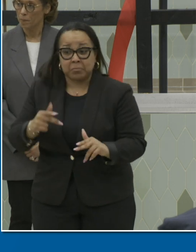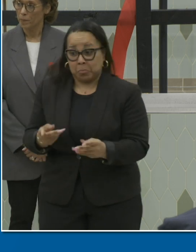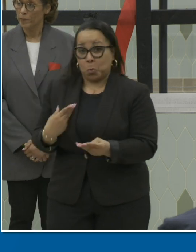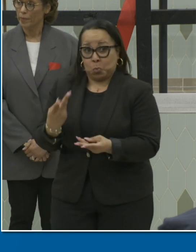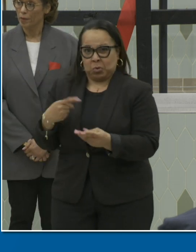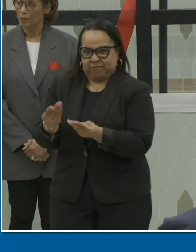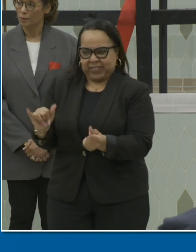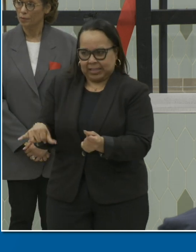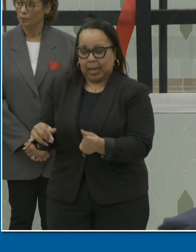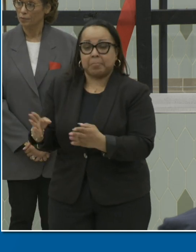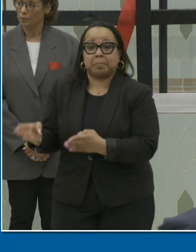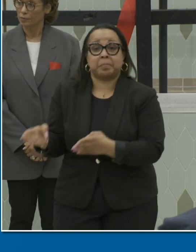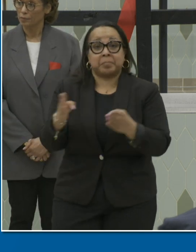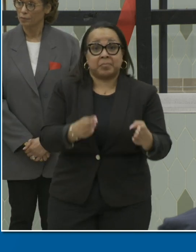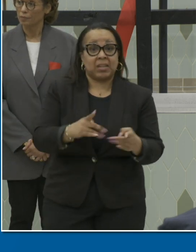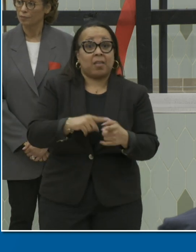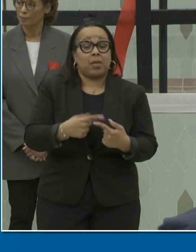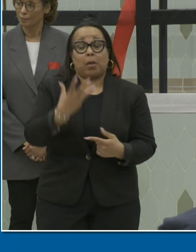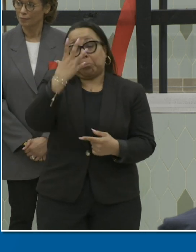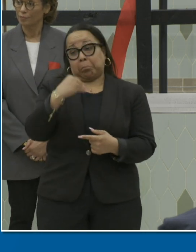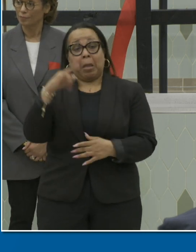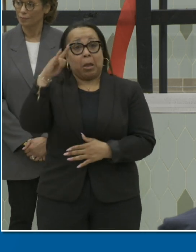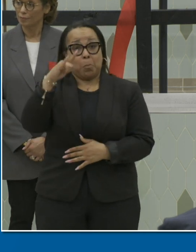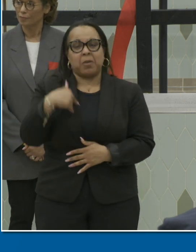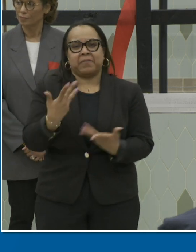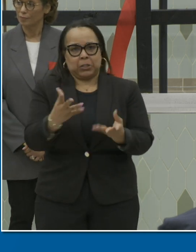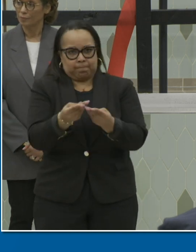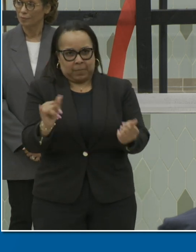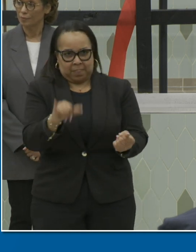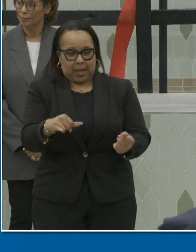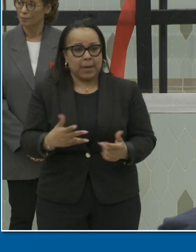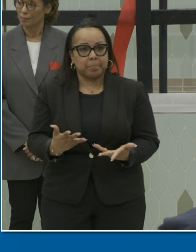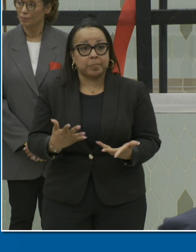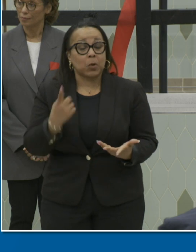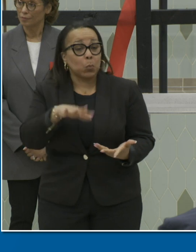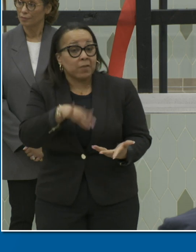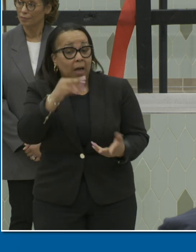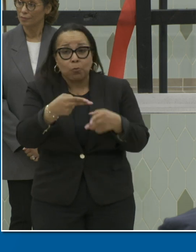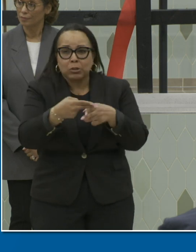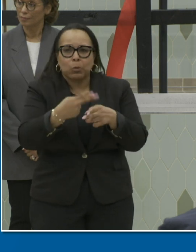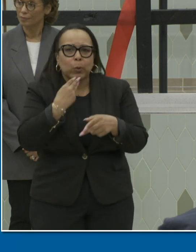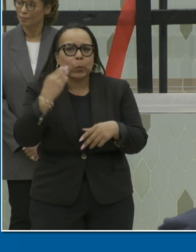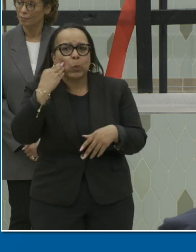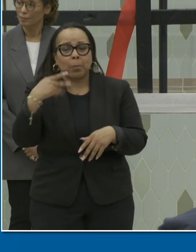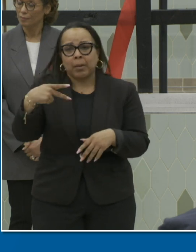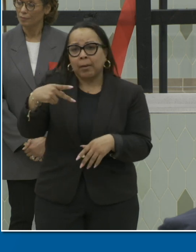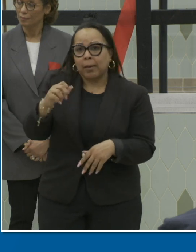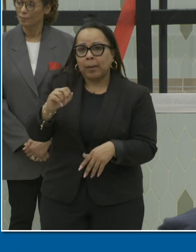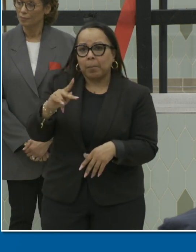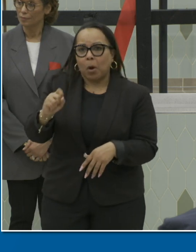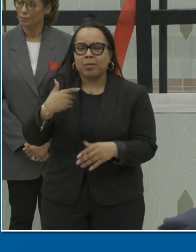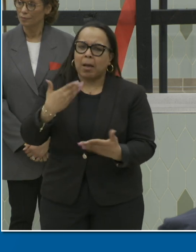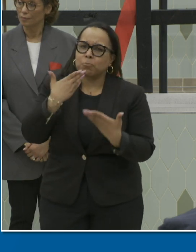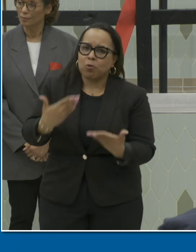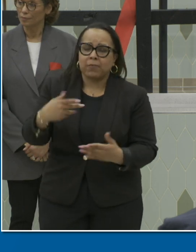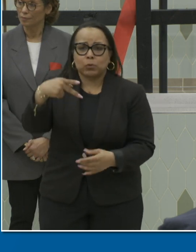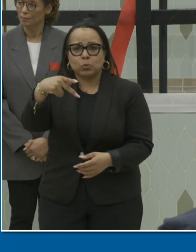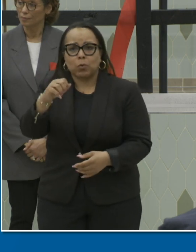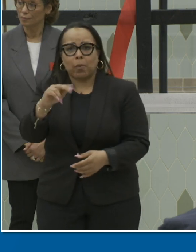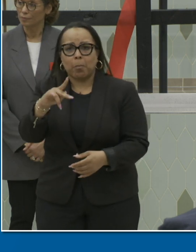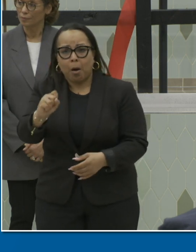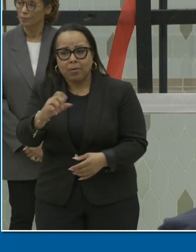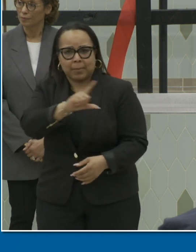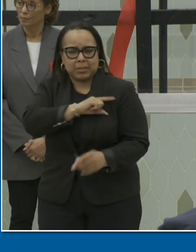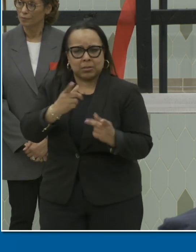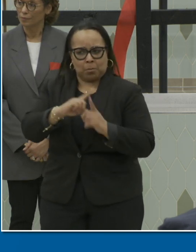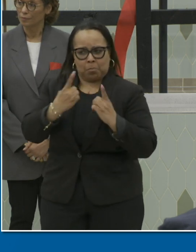We fixed that. Remember when they were in airports? We fixed that. We found temporary shelter in parks, and I'm grateful to the parks as well as the